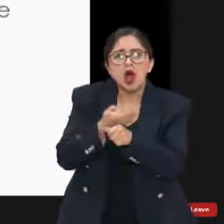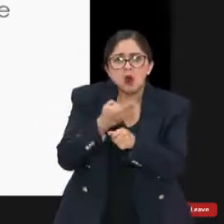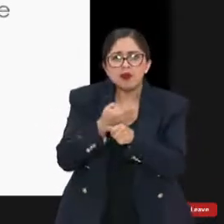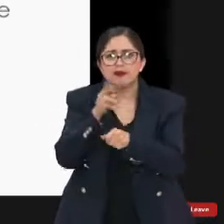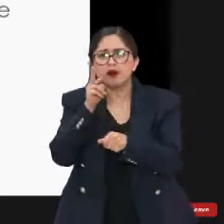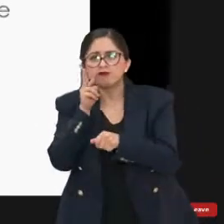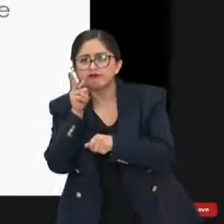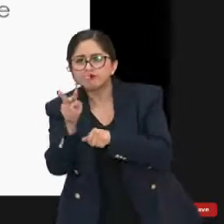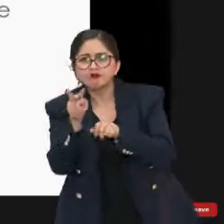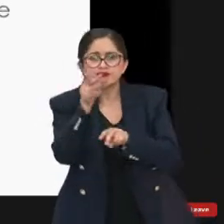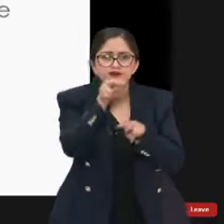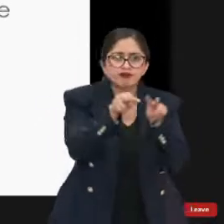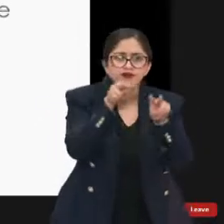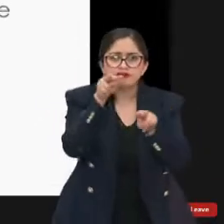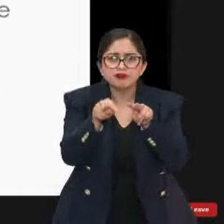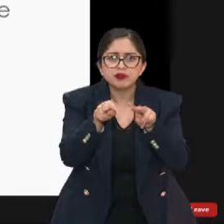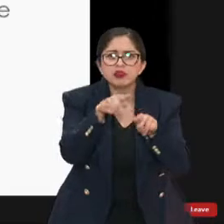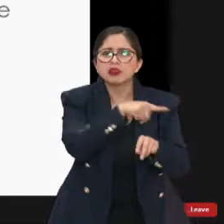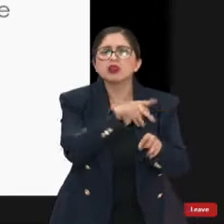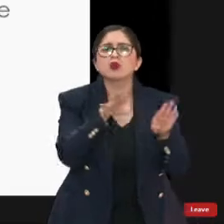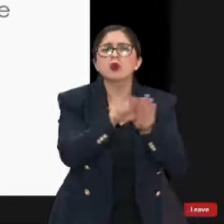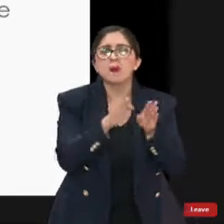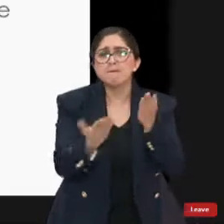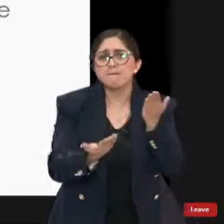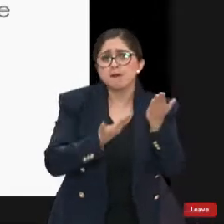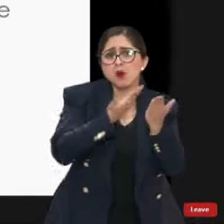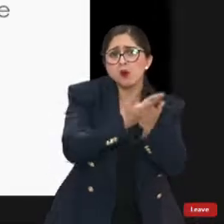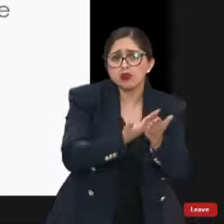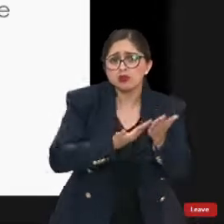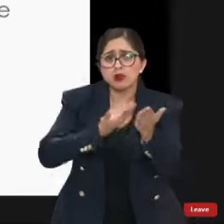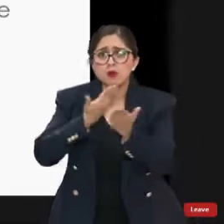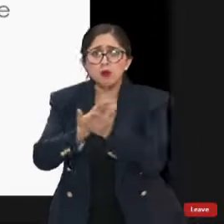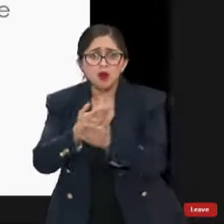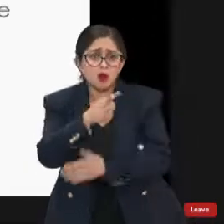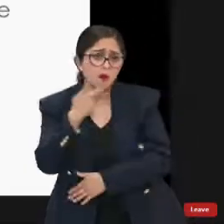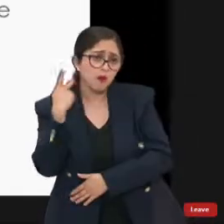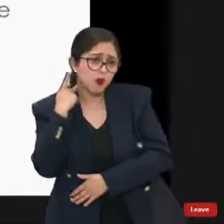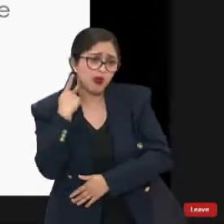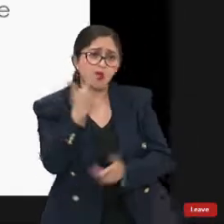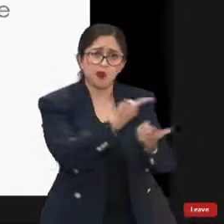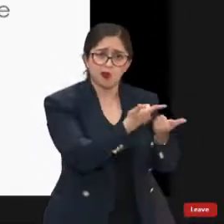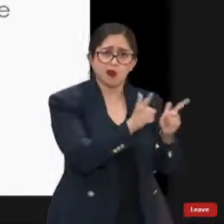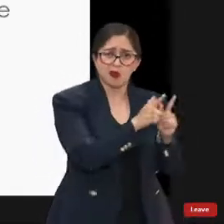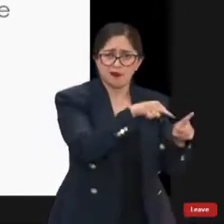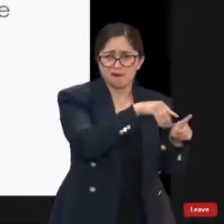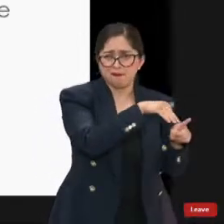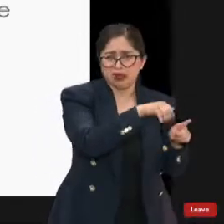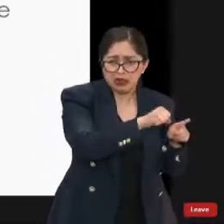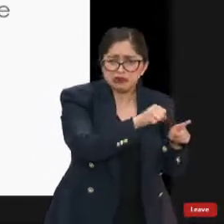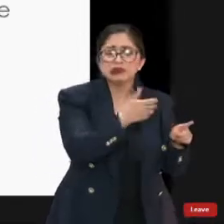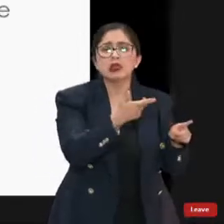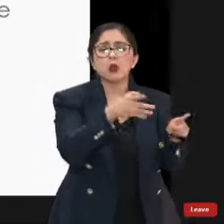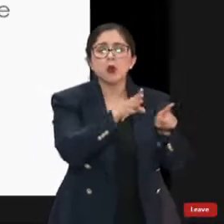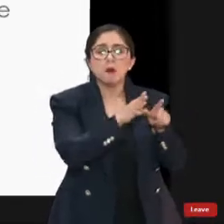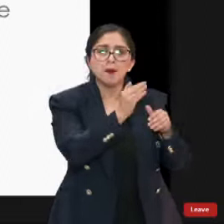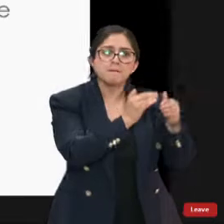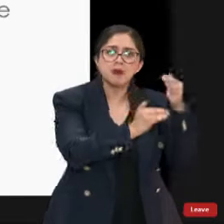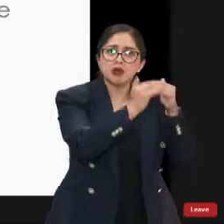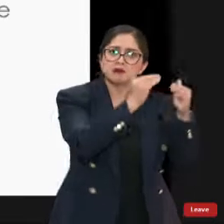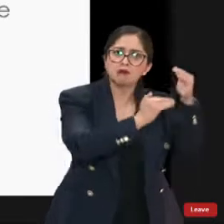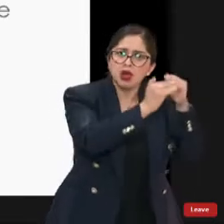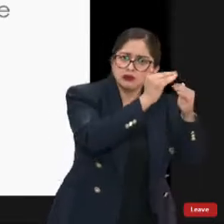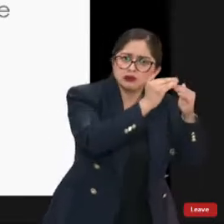also represented by political proposals that are appearing in the mass in a